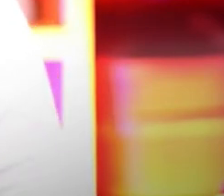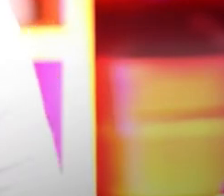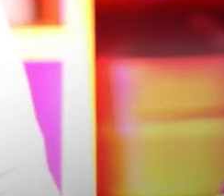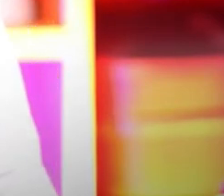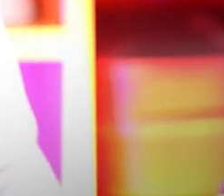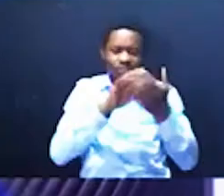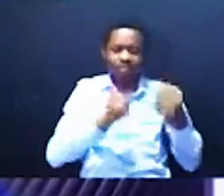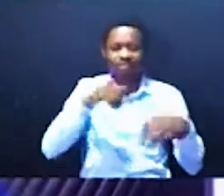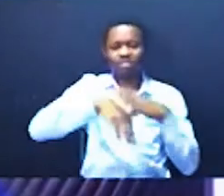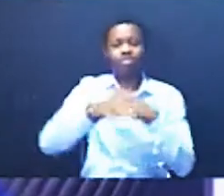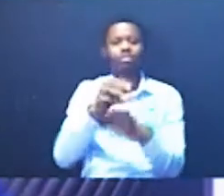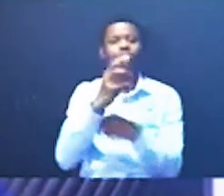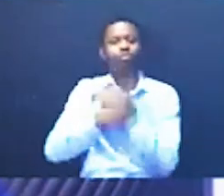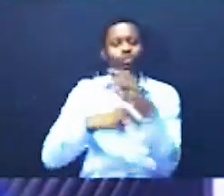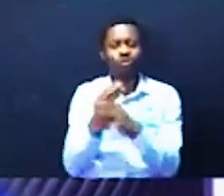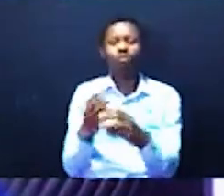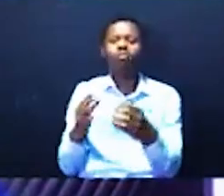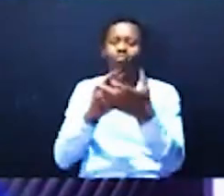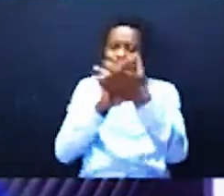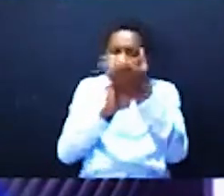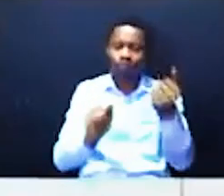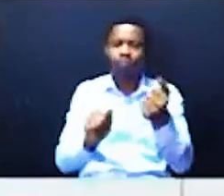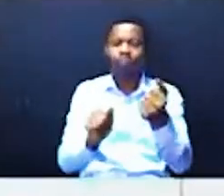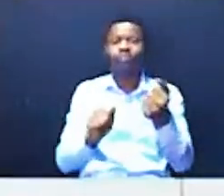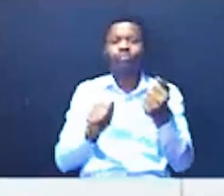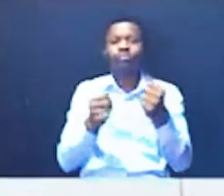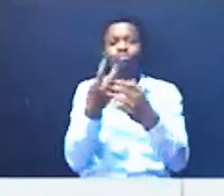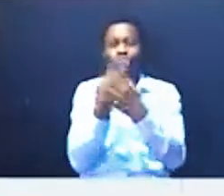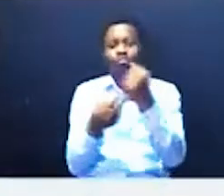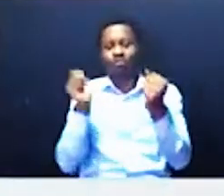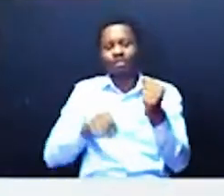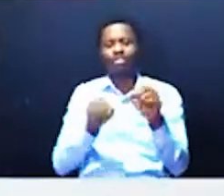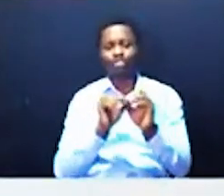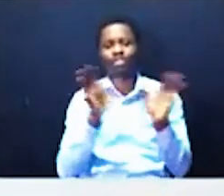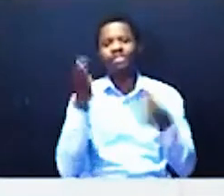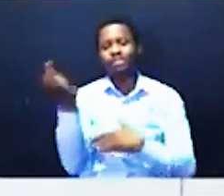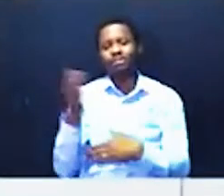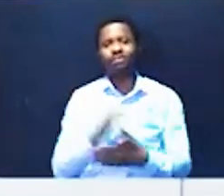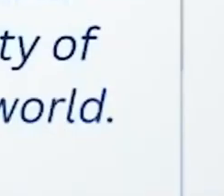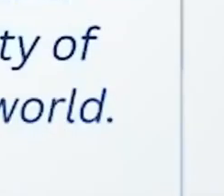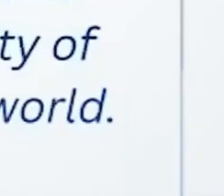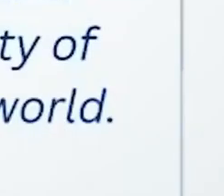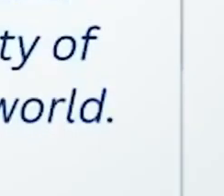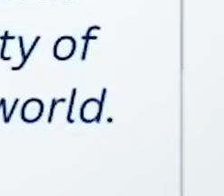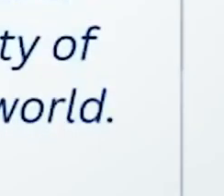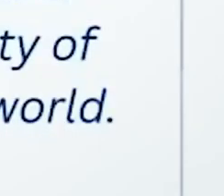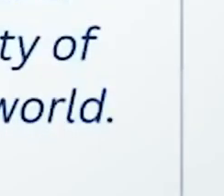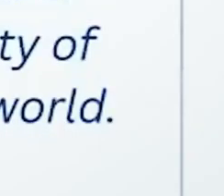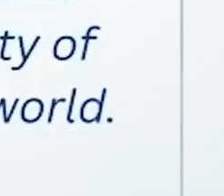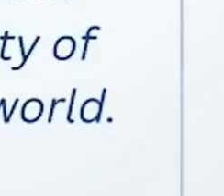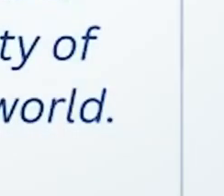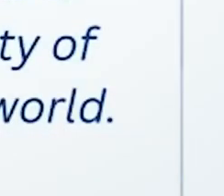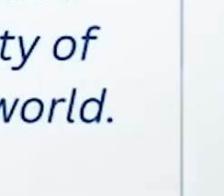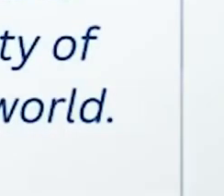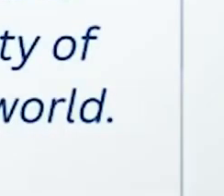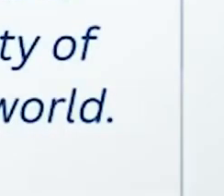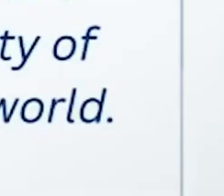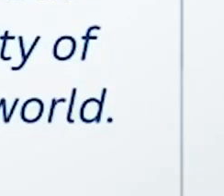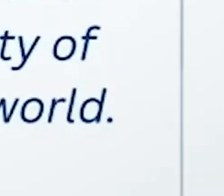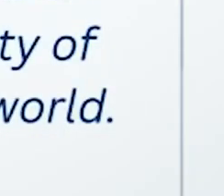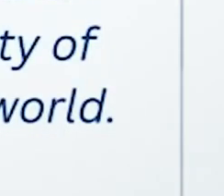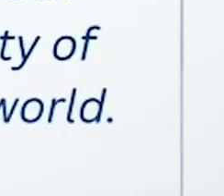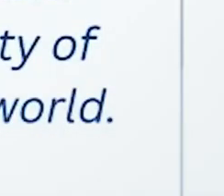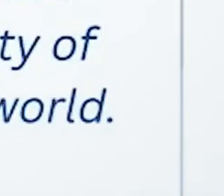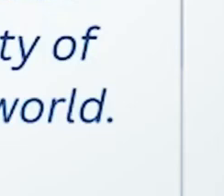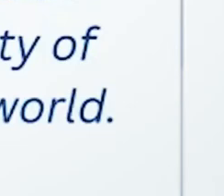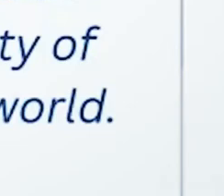videos. Thank you. See, brothers, despite all the weakness and the differences we exhibit as people of God,